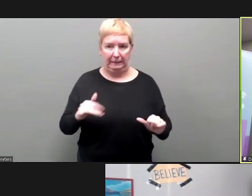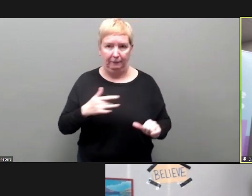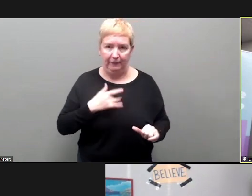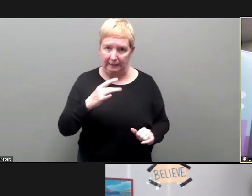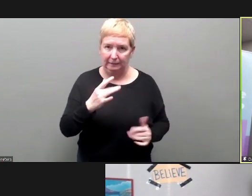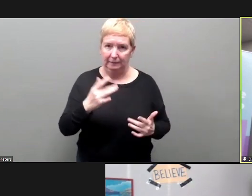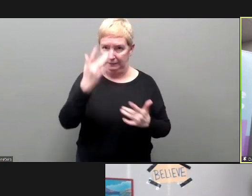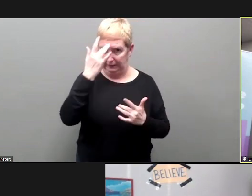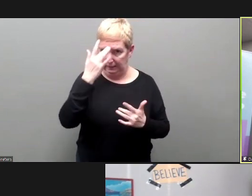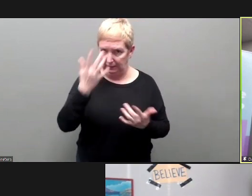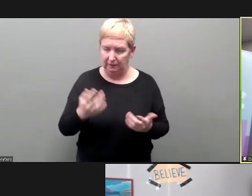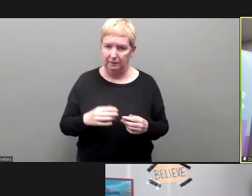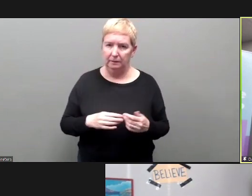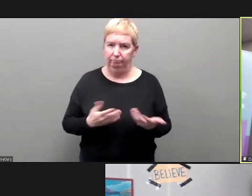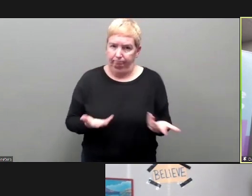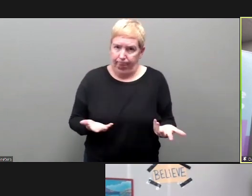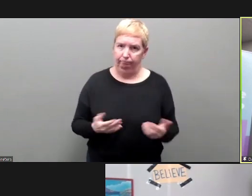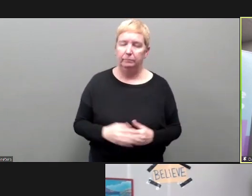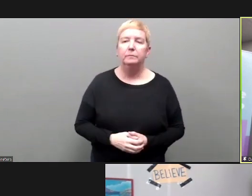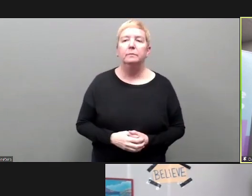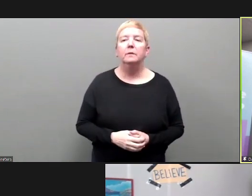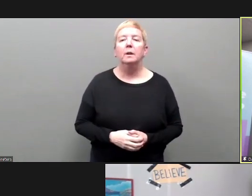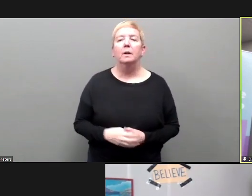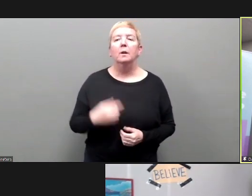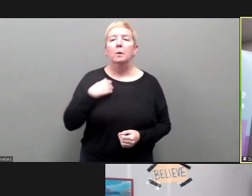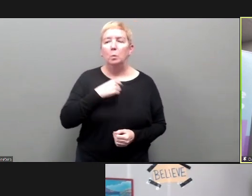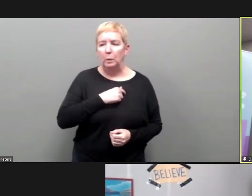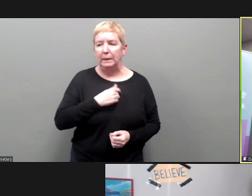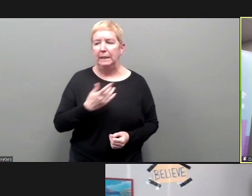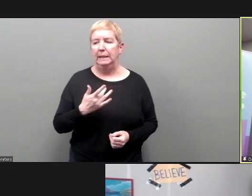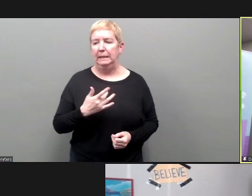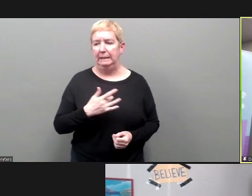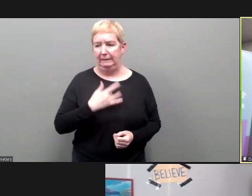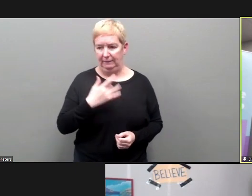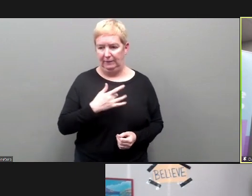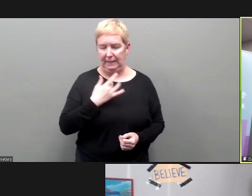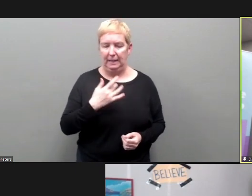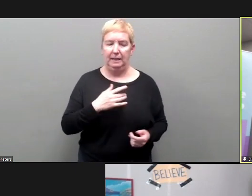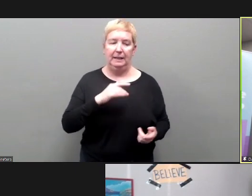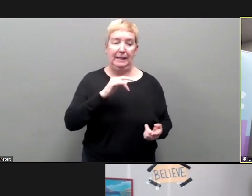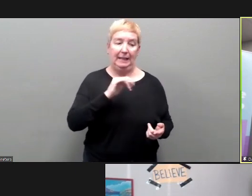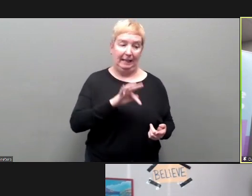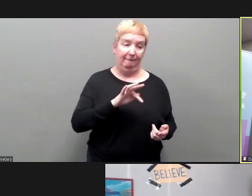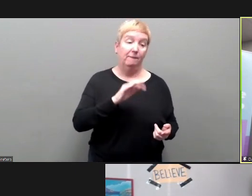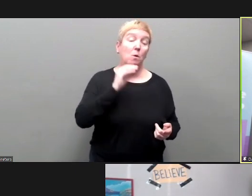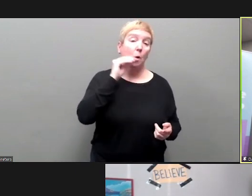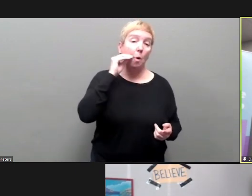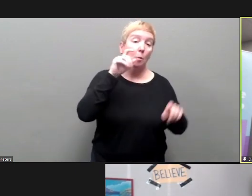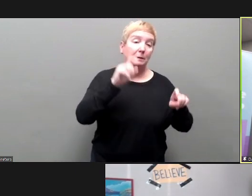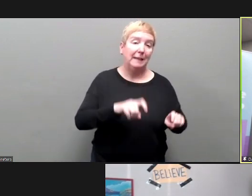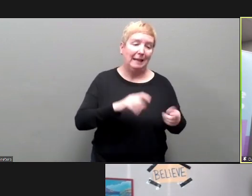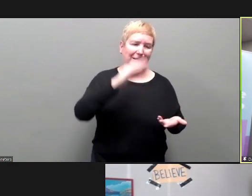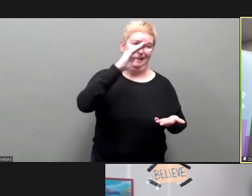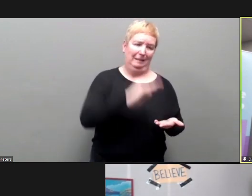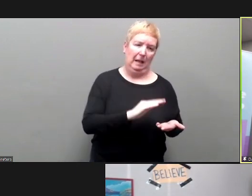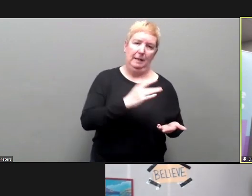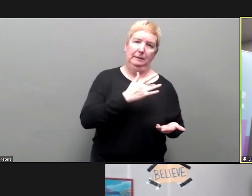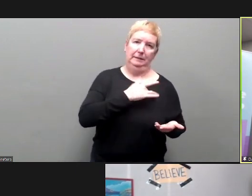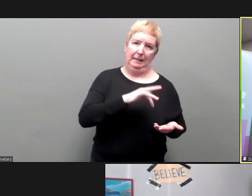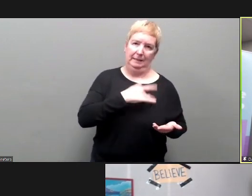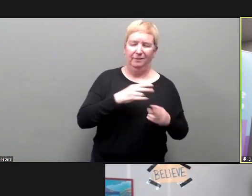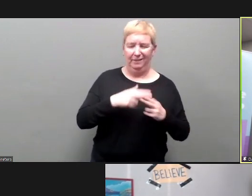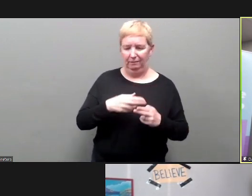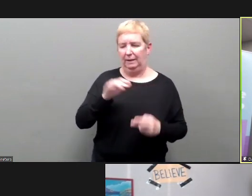So we think that the lower sensitivity of the home testing, the antigen